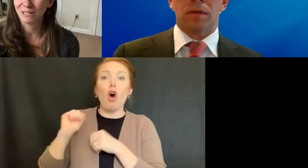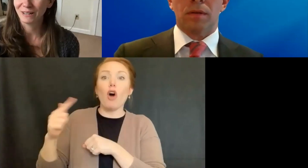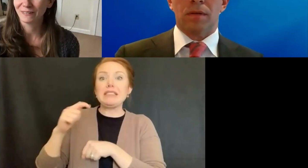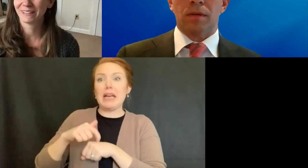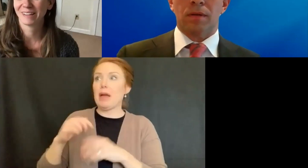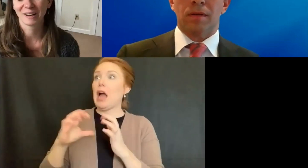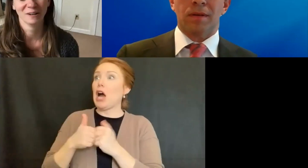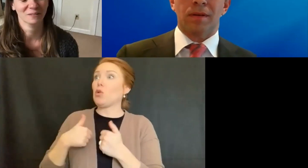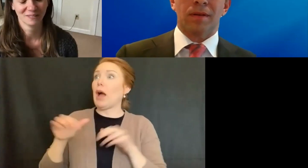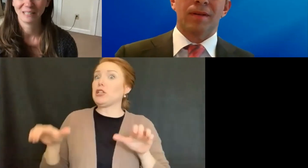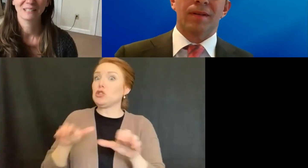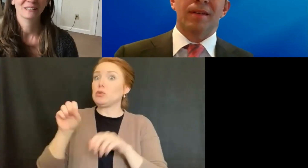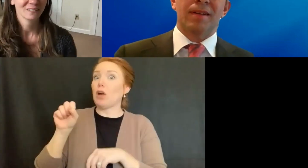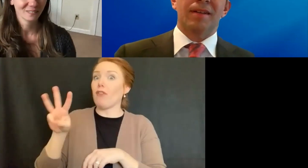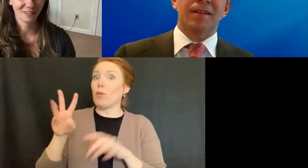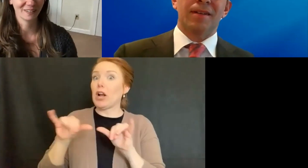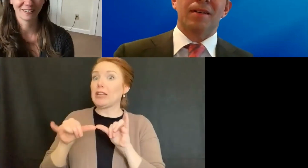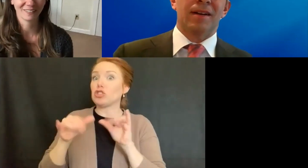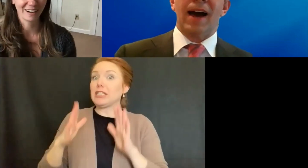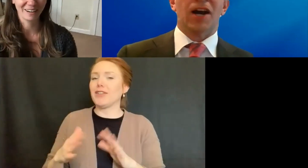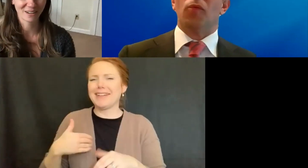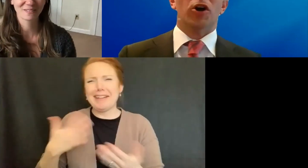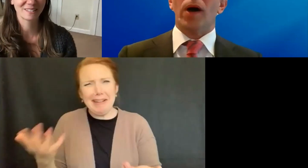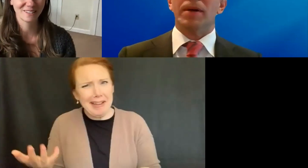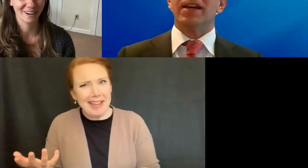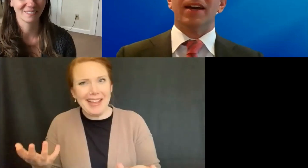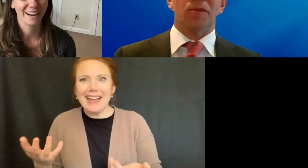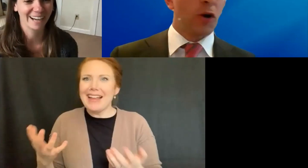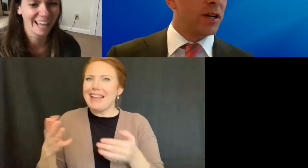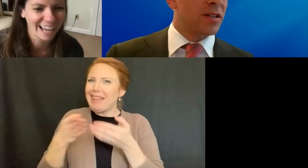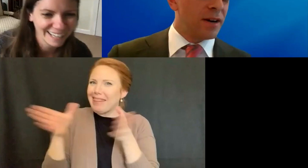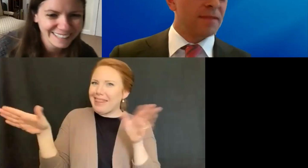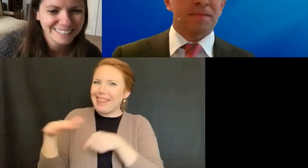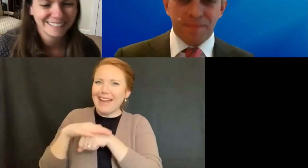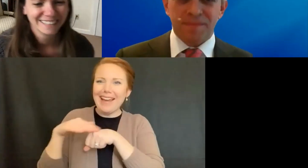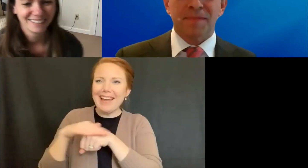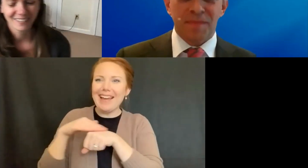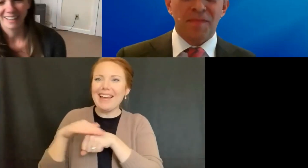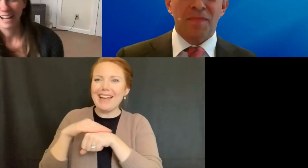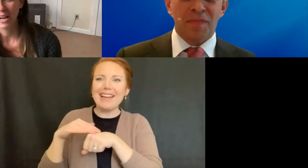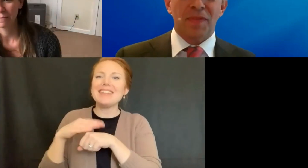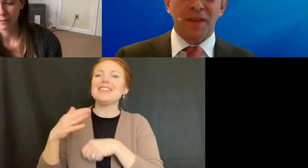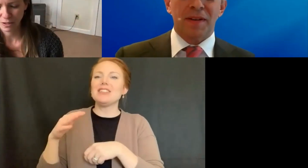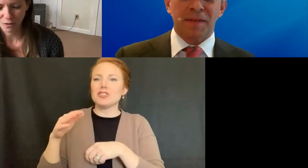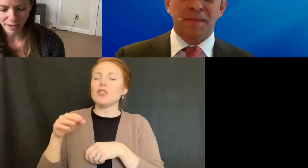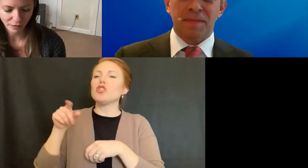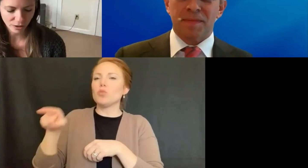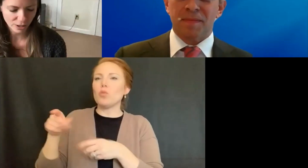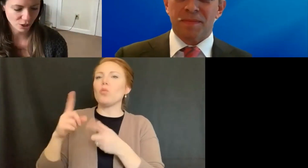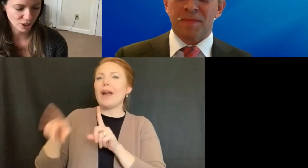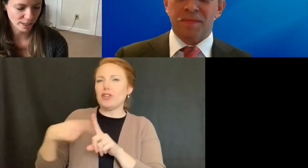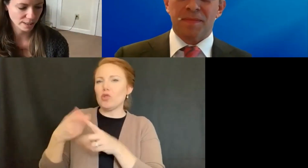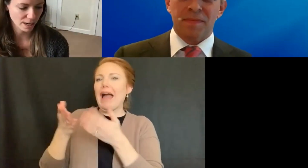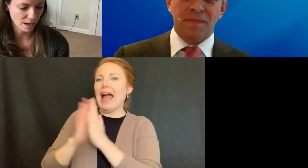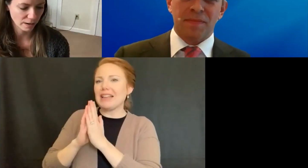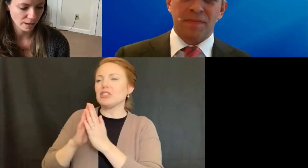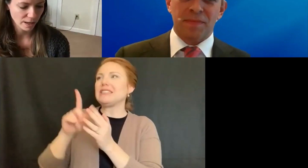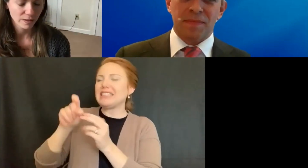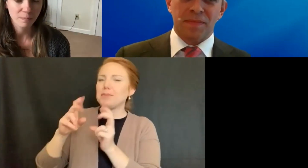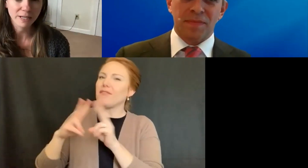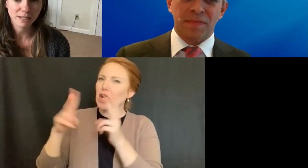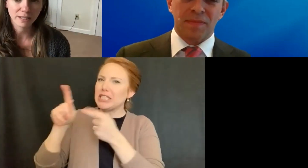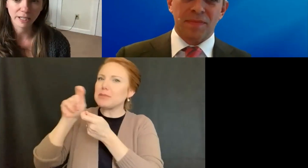software engineering? It's like, well, all right, where do we Where do I start, begin? right? Where do I start? Right. So I learned just